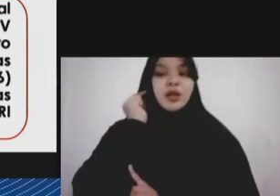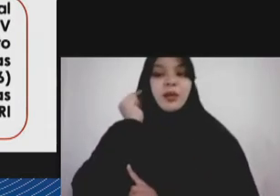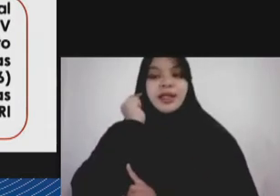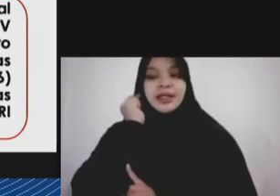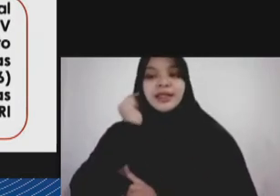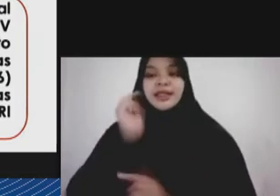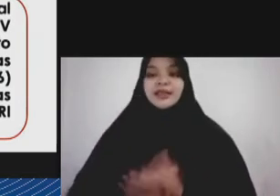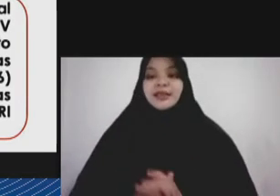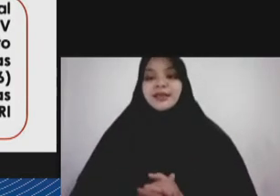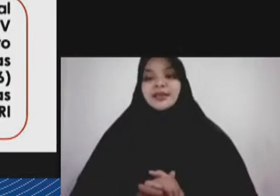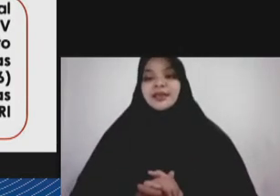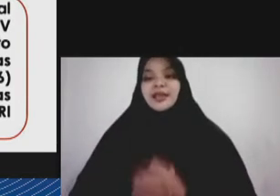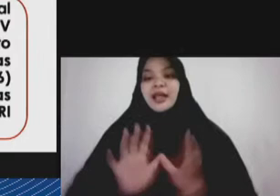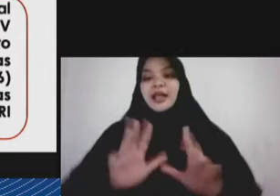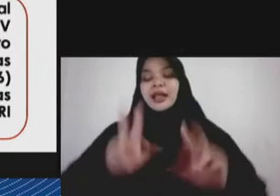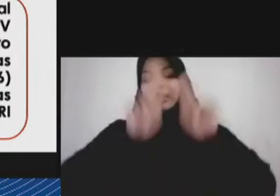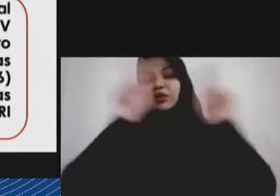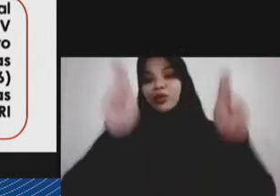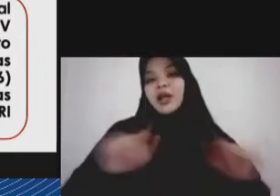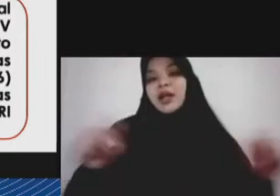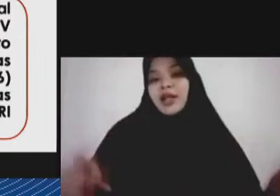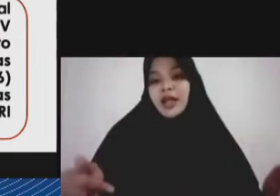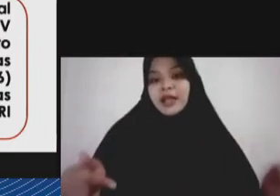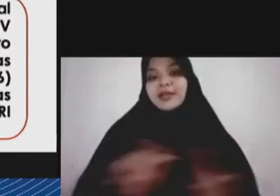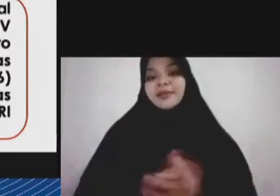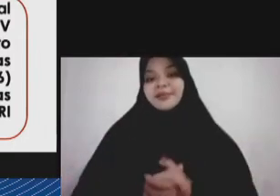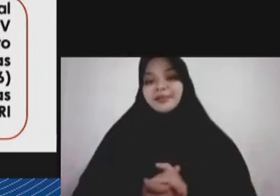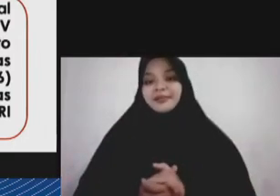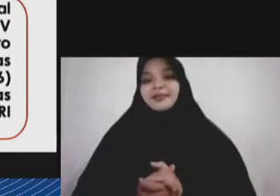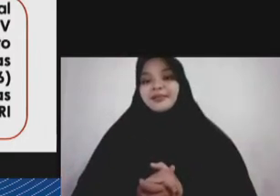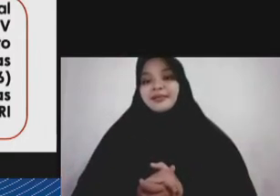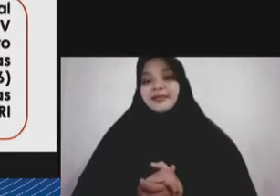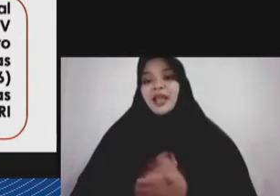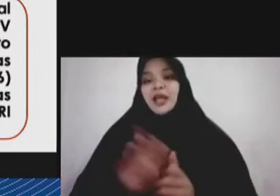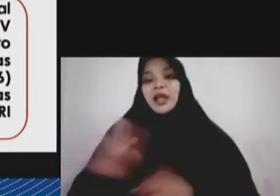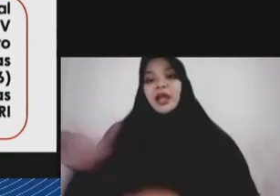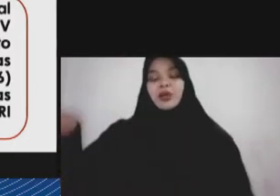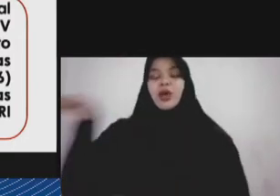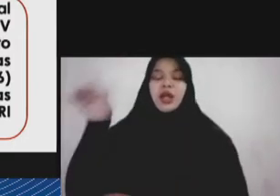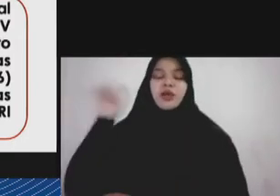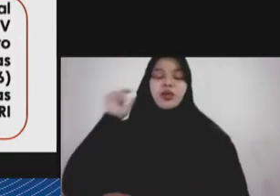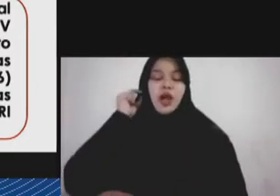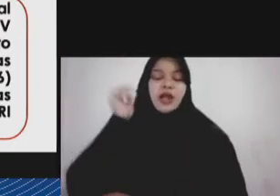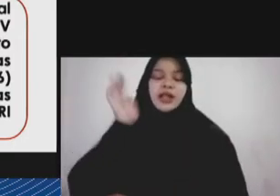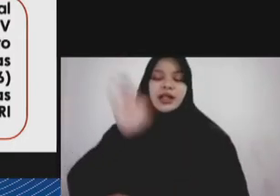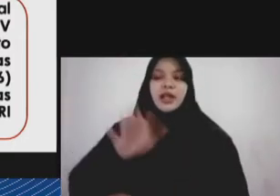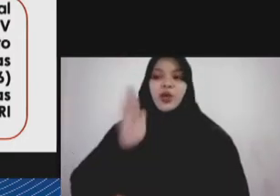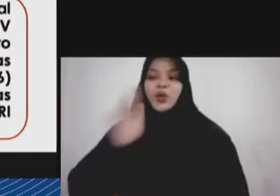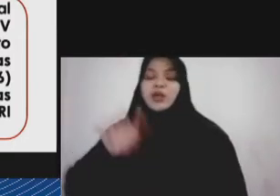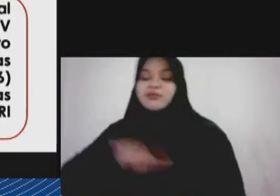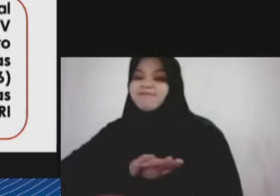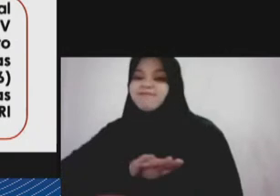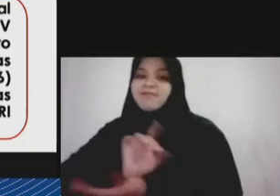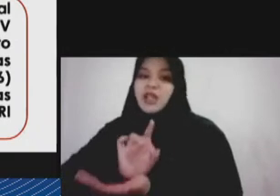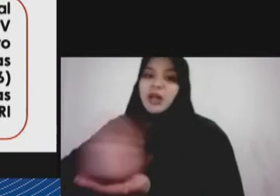and internationally. Thus, the violence against women and girls can be eliminated. Ladies and